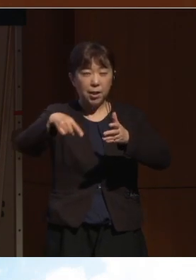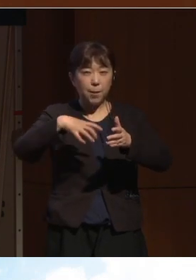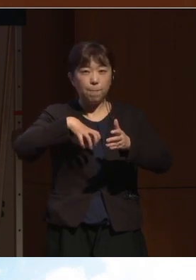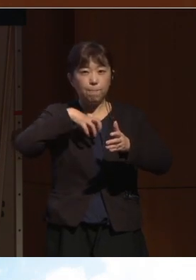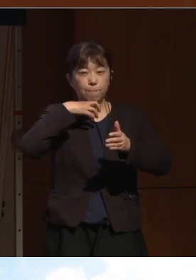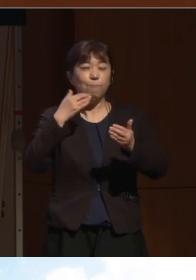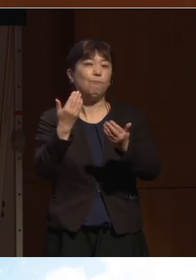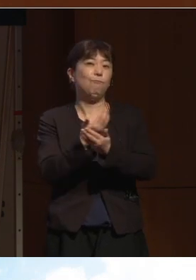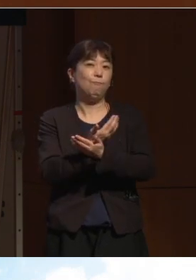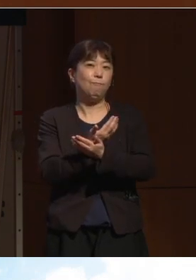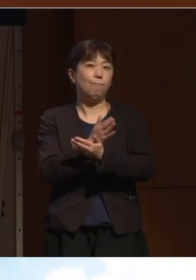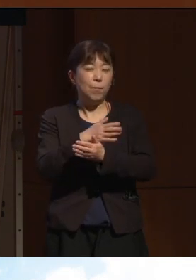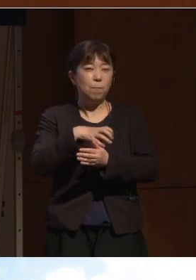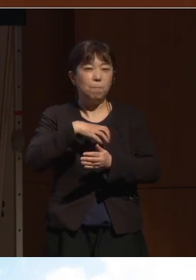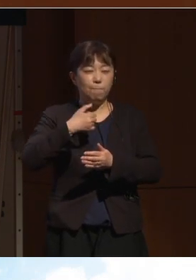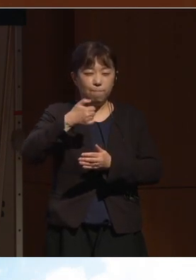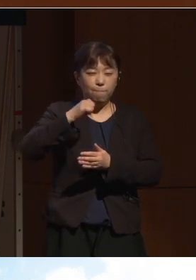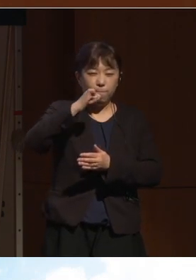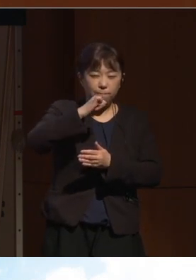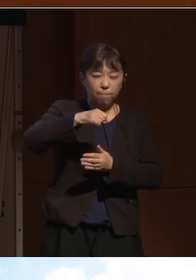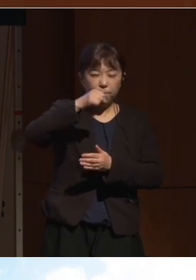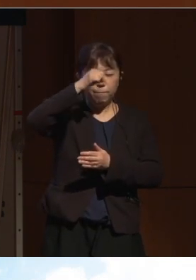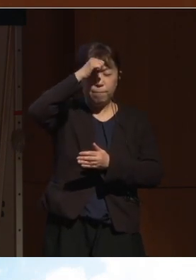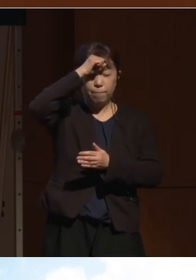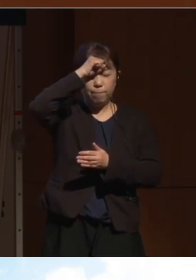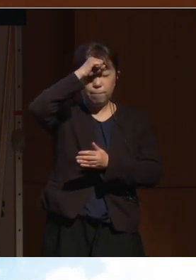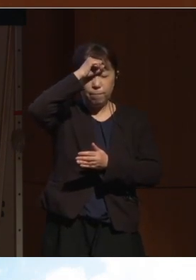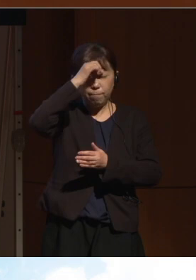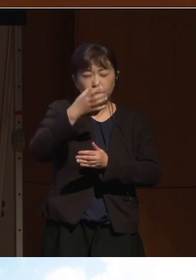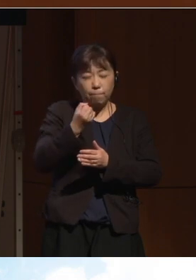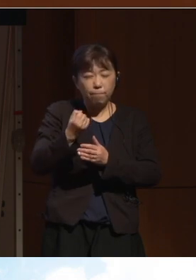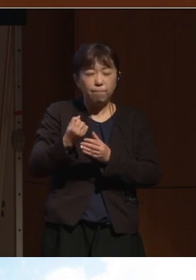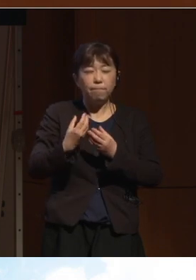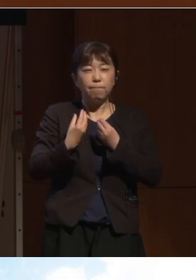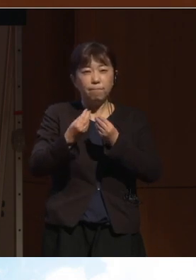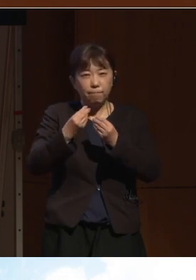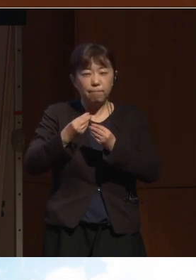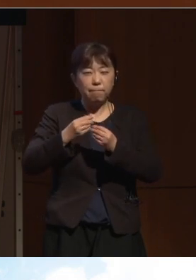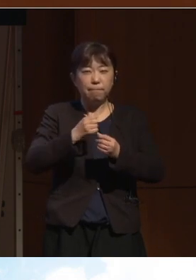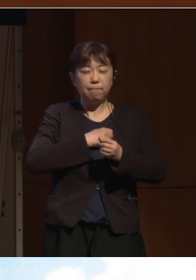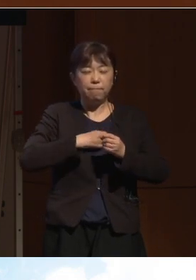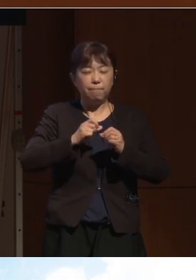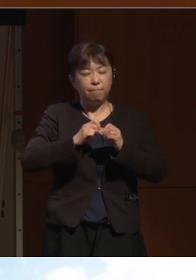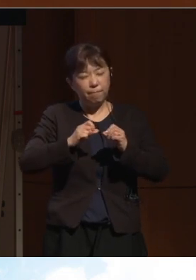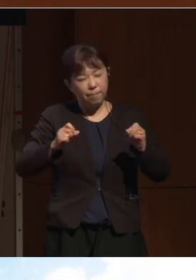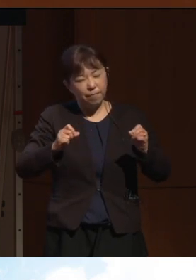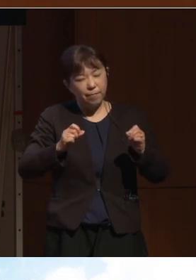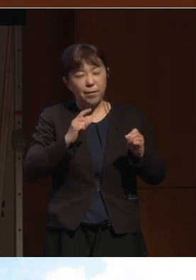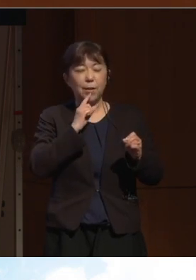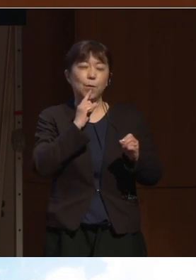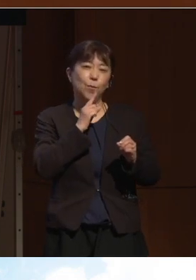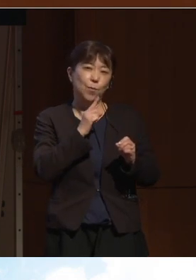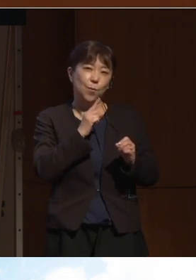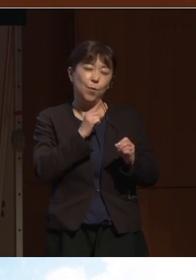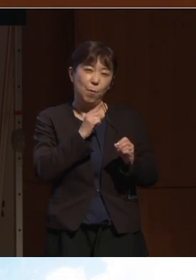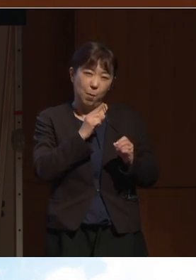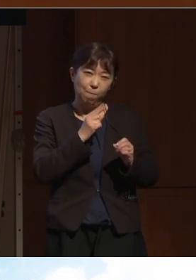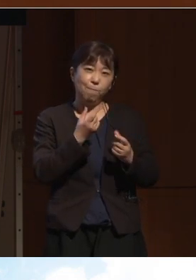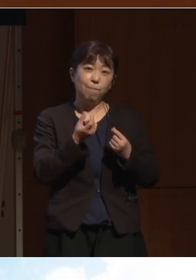should be a major aim of policy and medical practice, which we, as health and care researchers, have a major role to